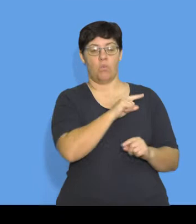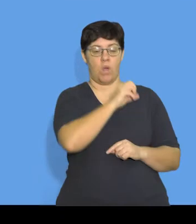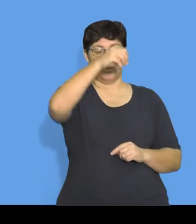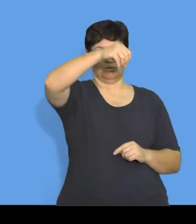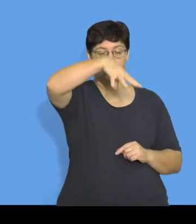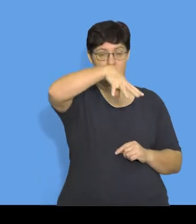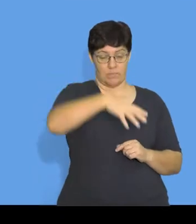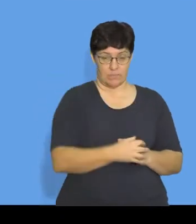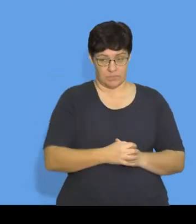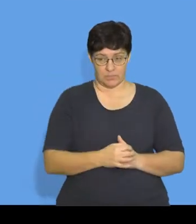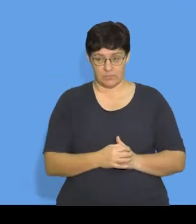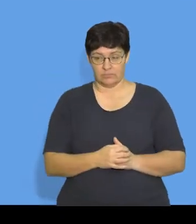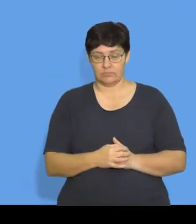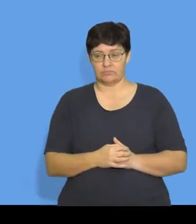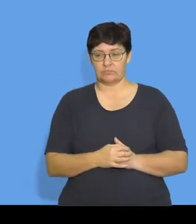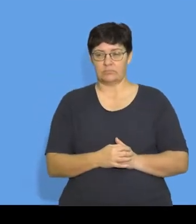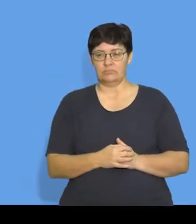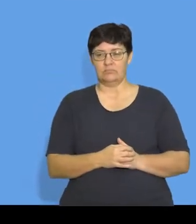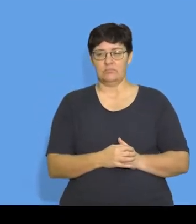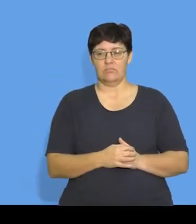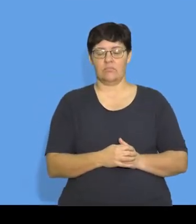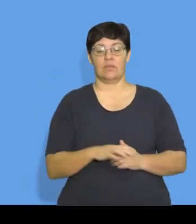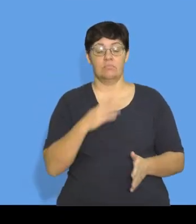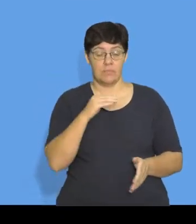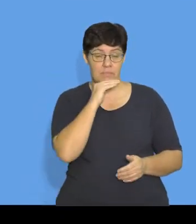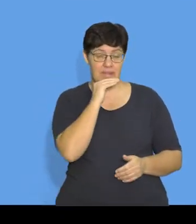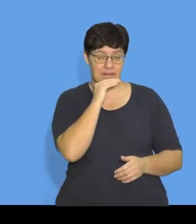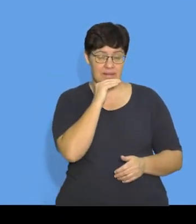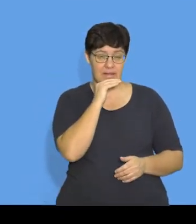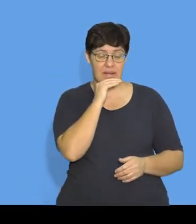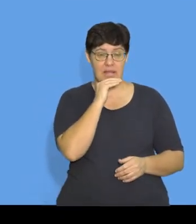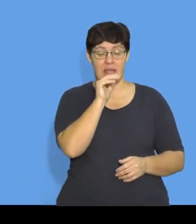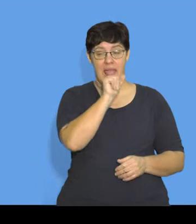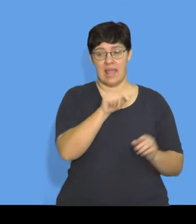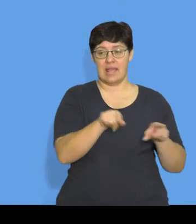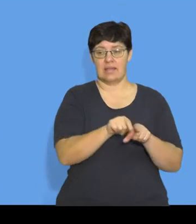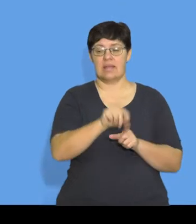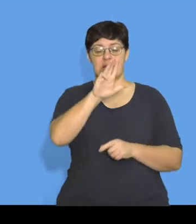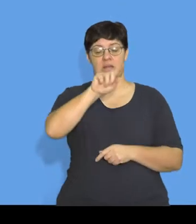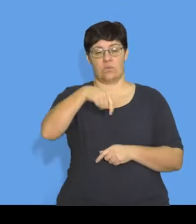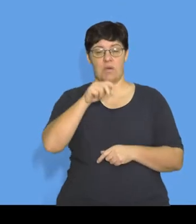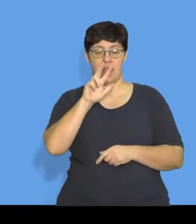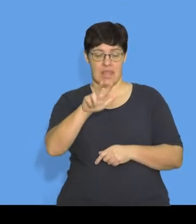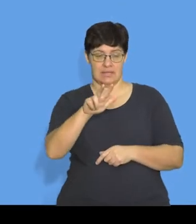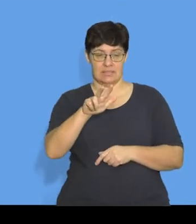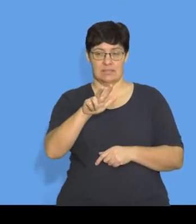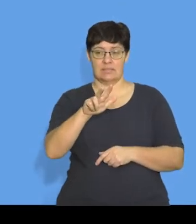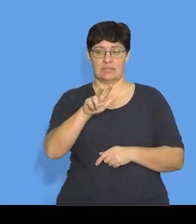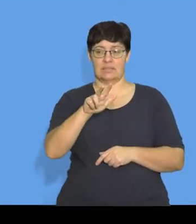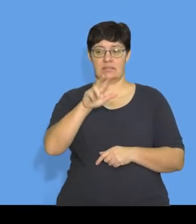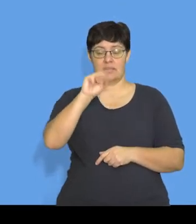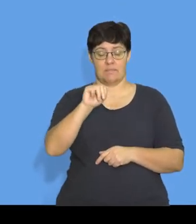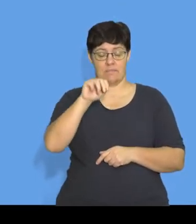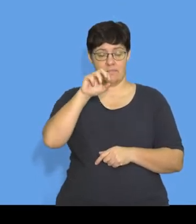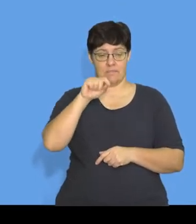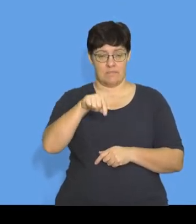dropped, which means my acceleration now is 9.8 meters per second squared. I don't know